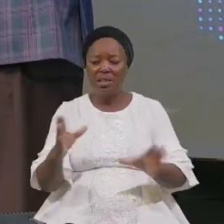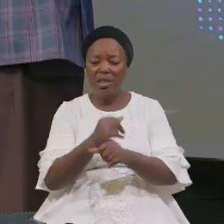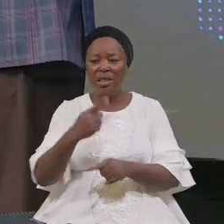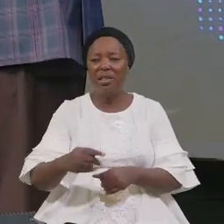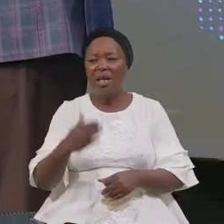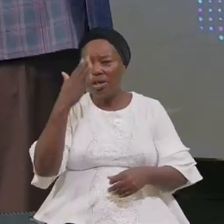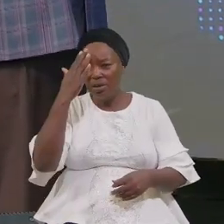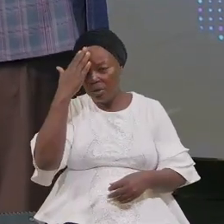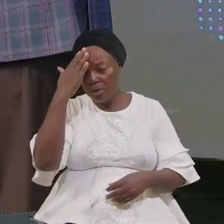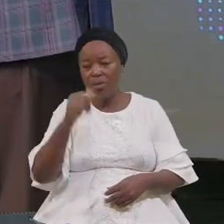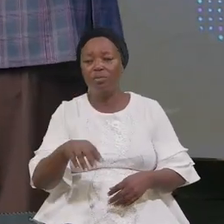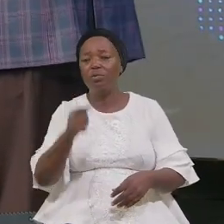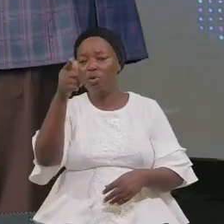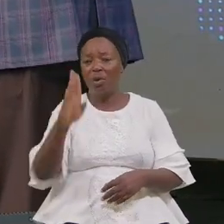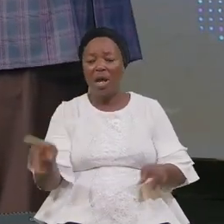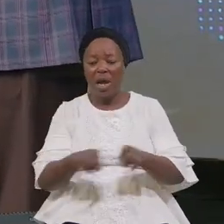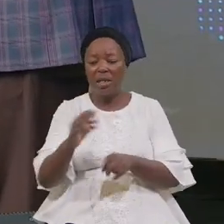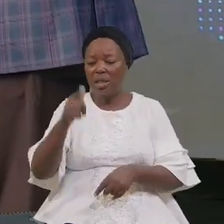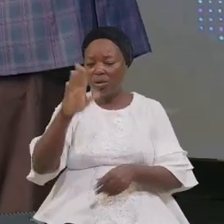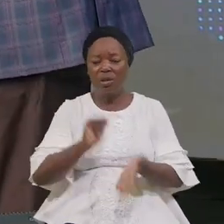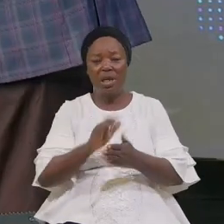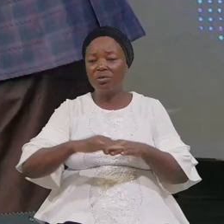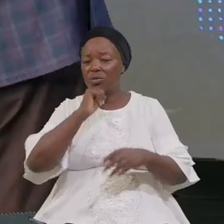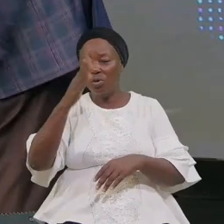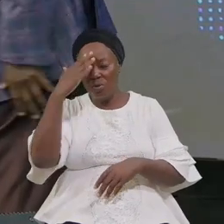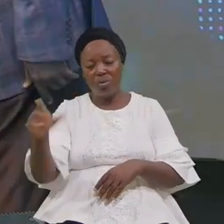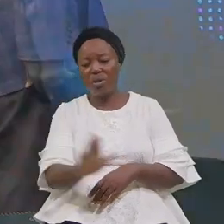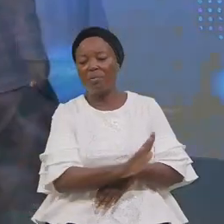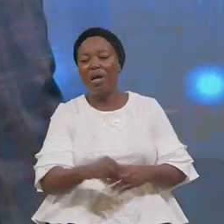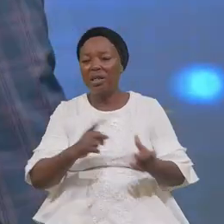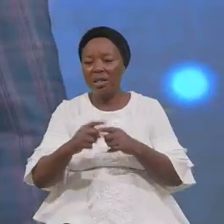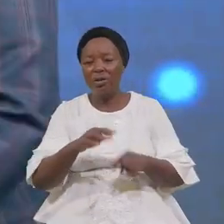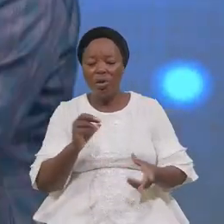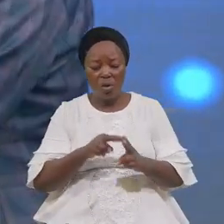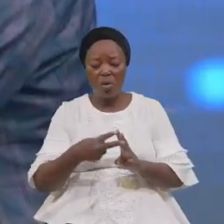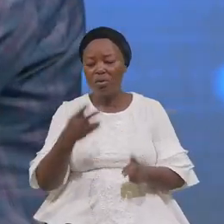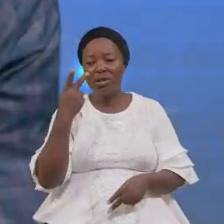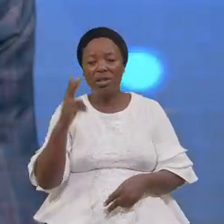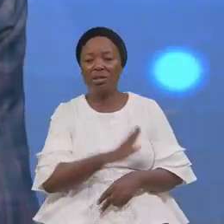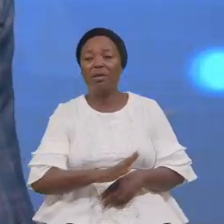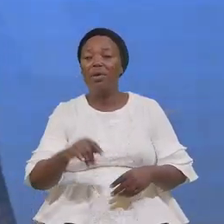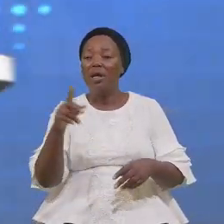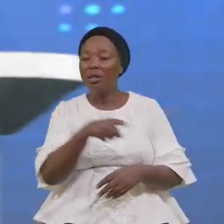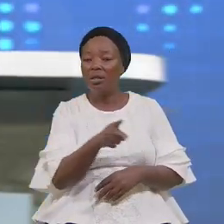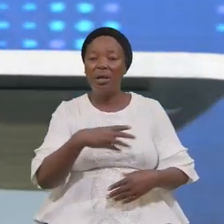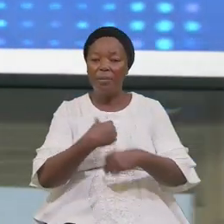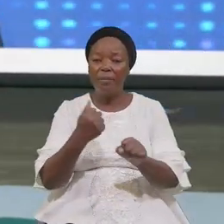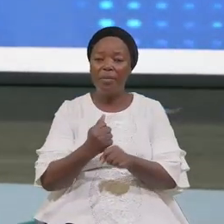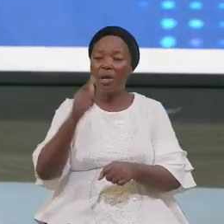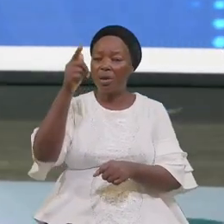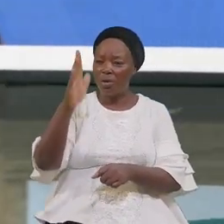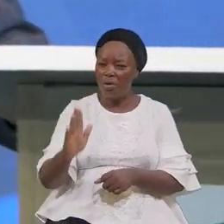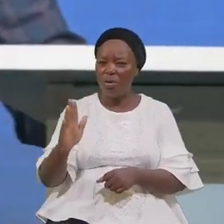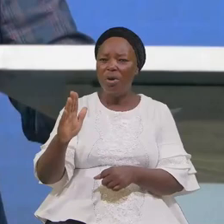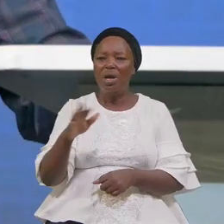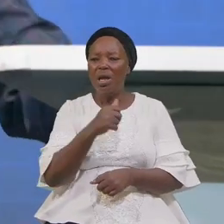knowledgeable God as a God that does not know them or see them. They make God a